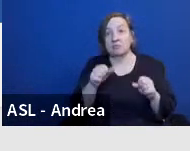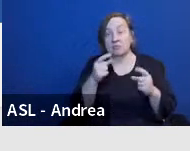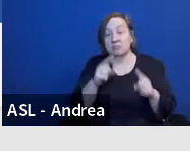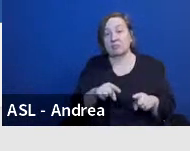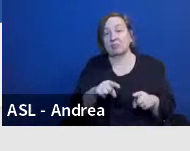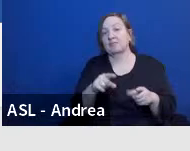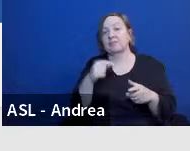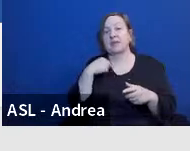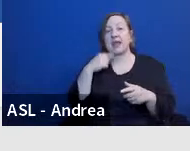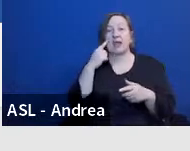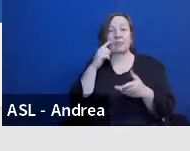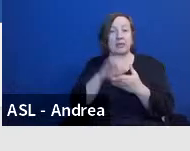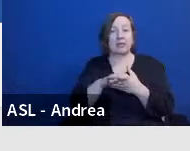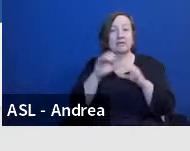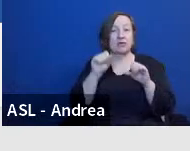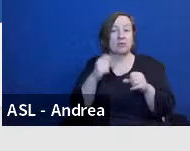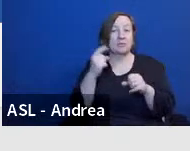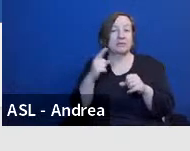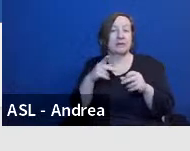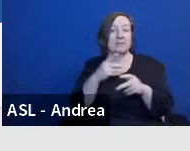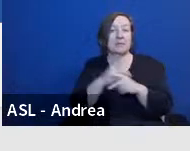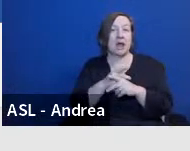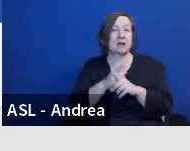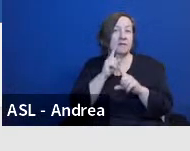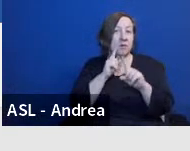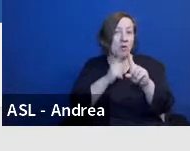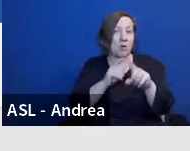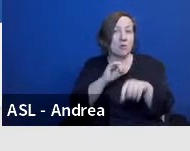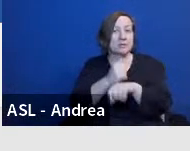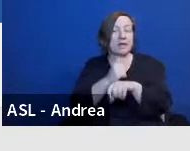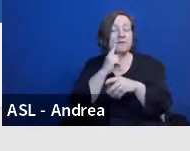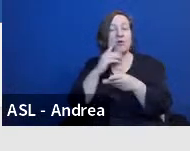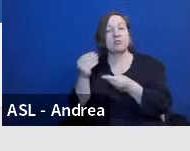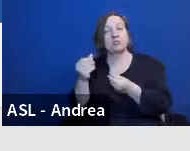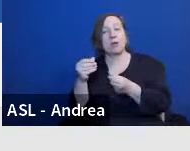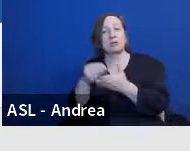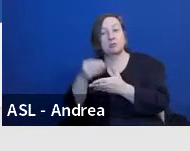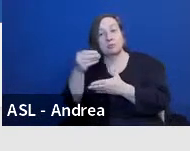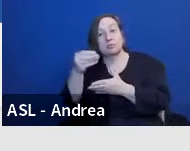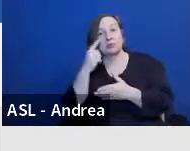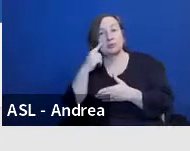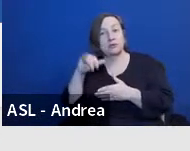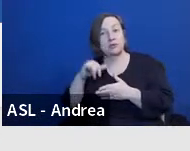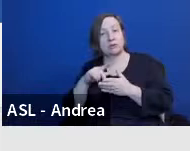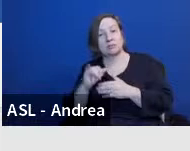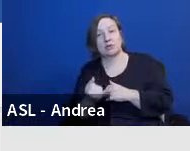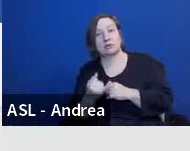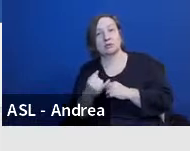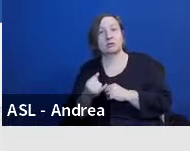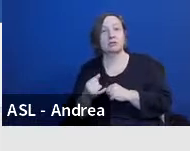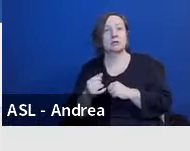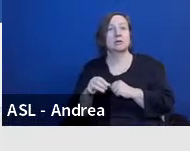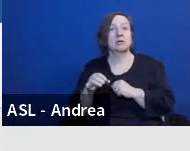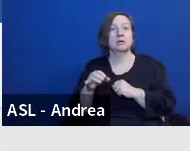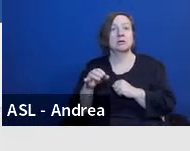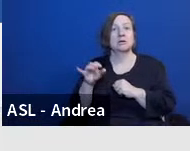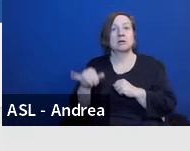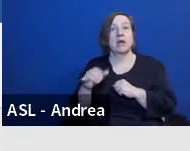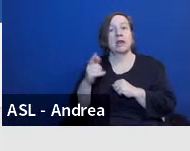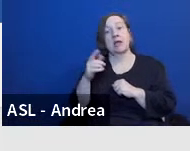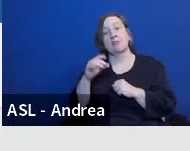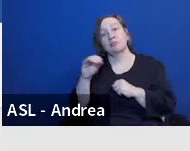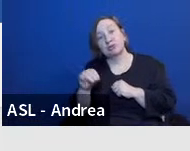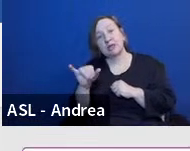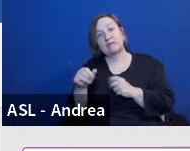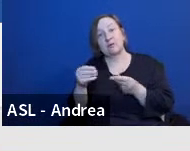there can be some sort of aspirational goal set aside for properties purchased for this project. that a certain percentage